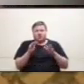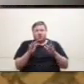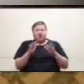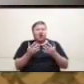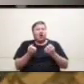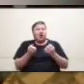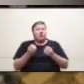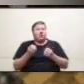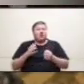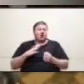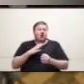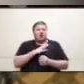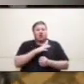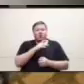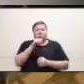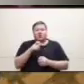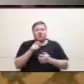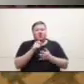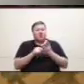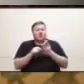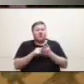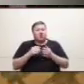councillors? Because it can't be 2.